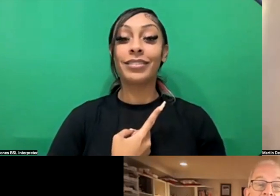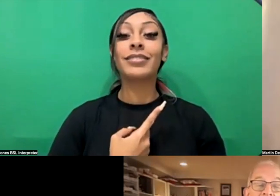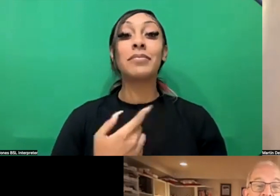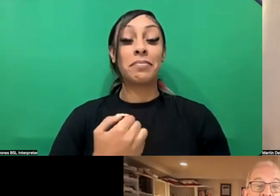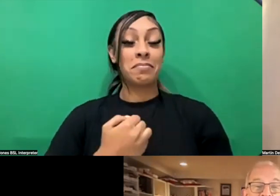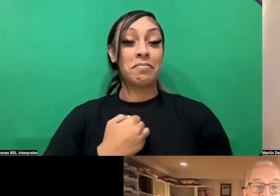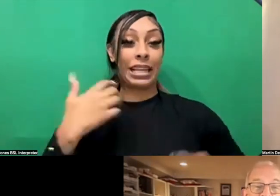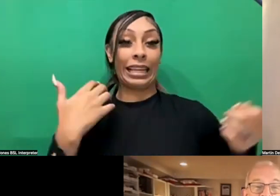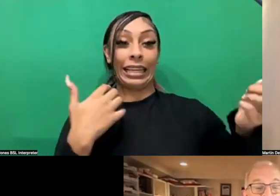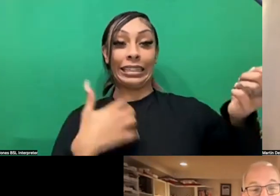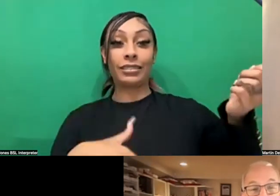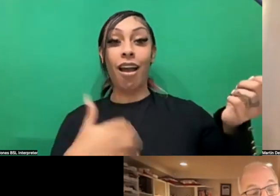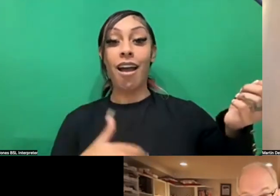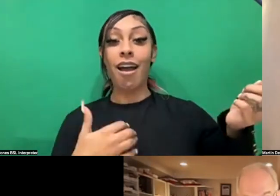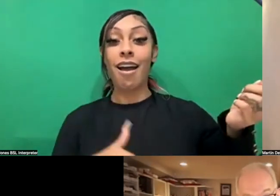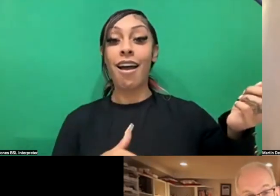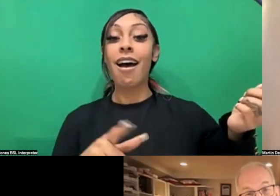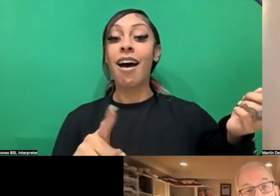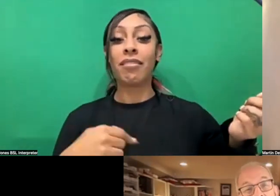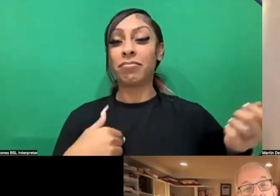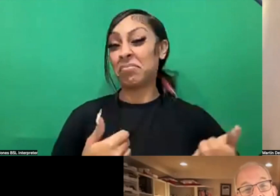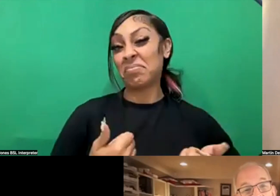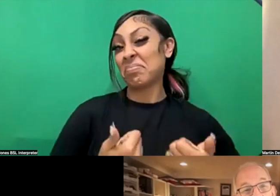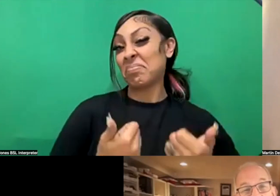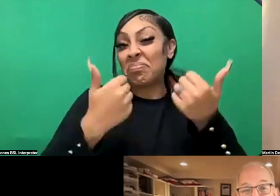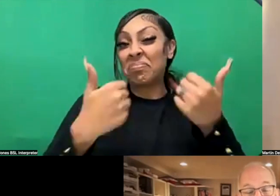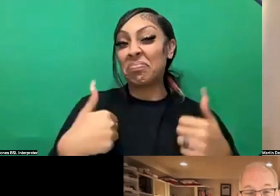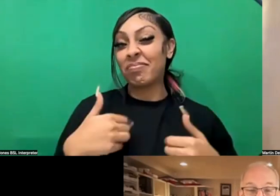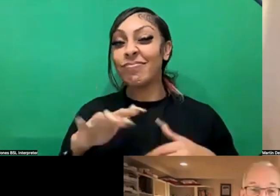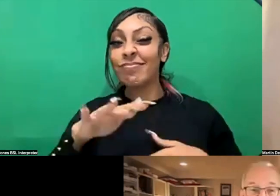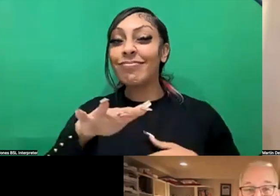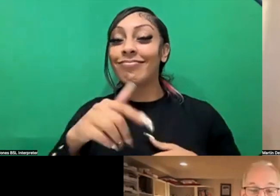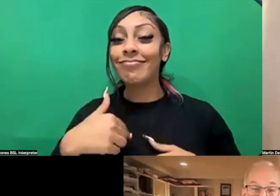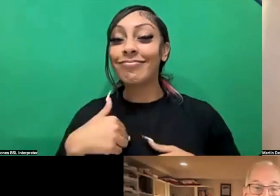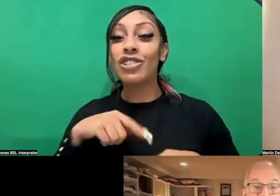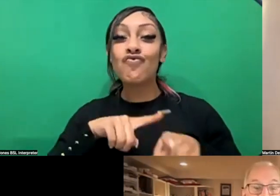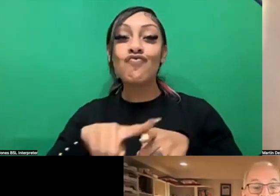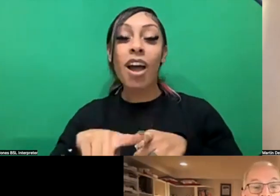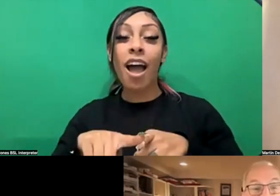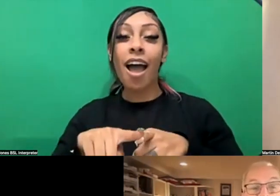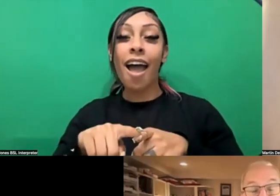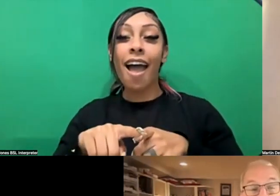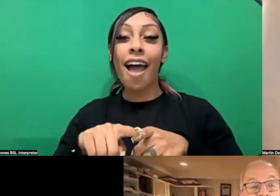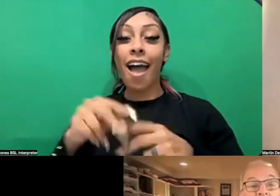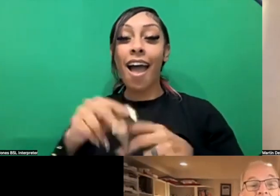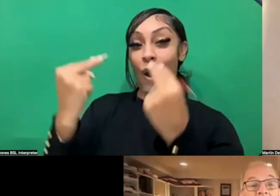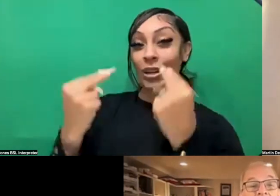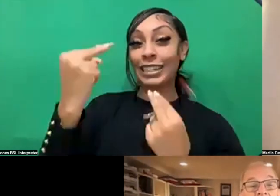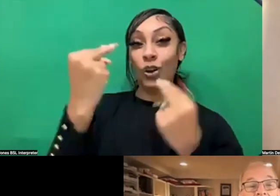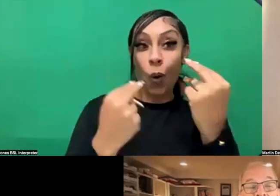player, I wasn't that good. And so I would try to get auditions with different major artists of the